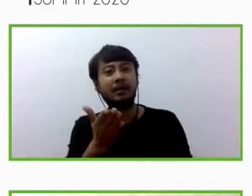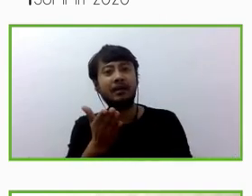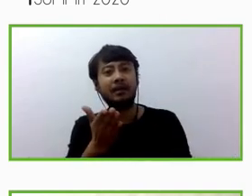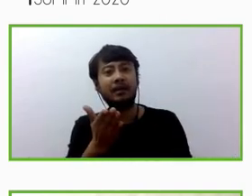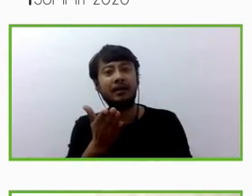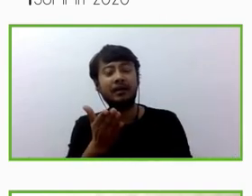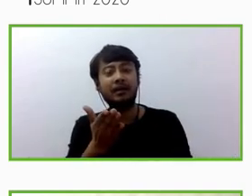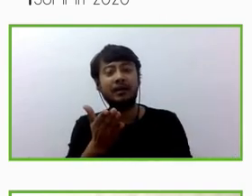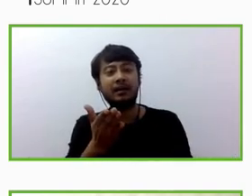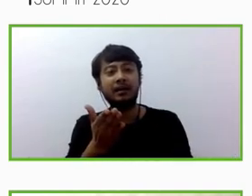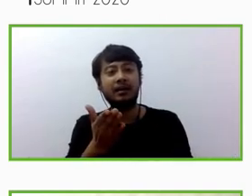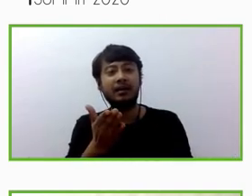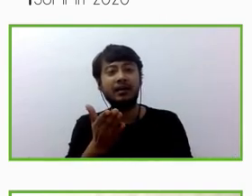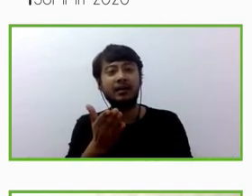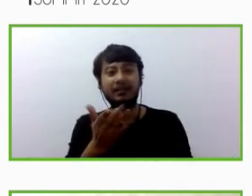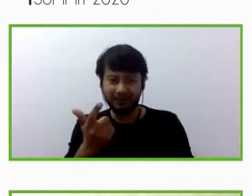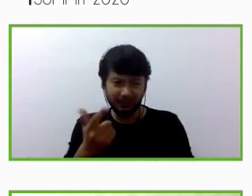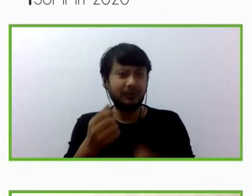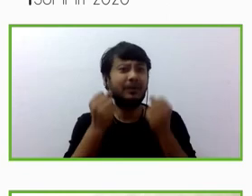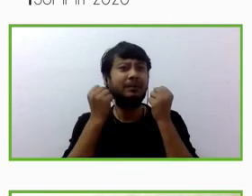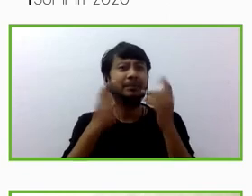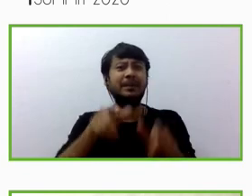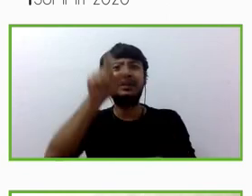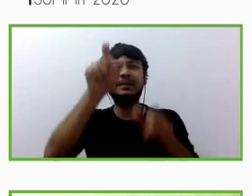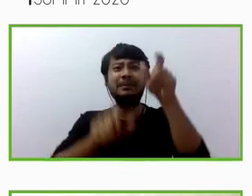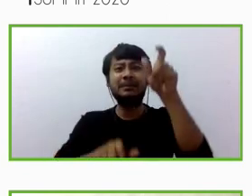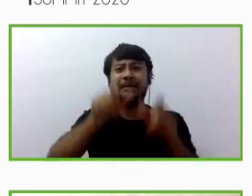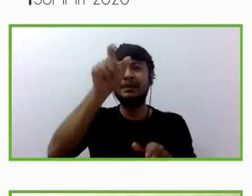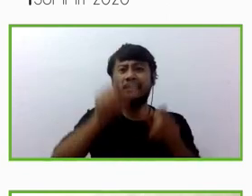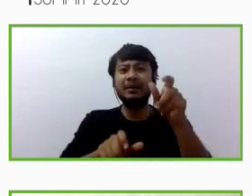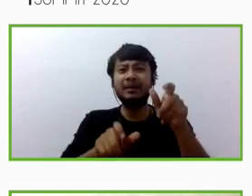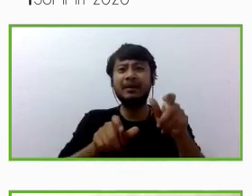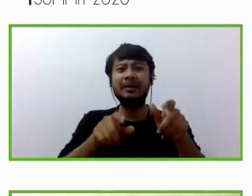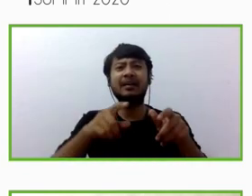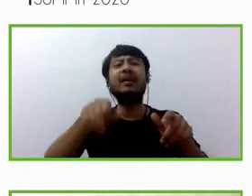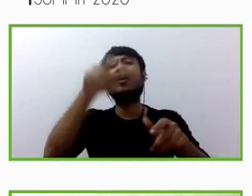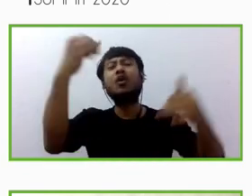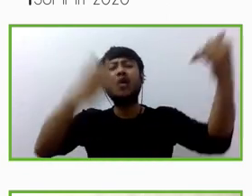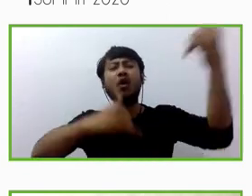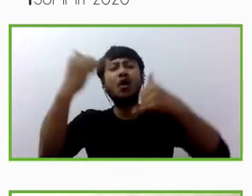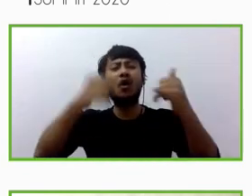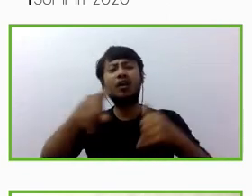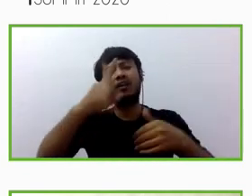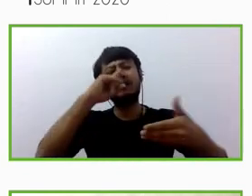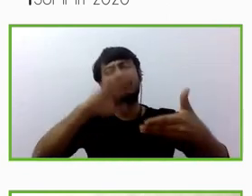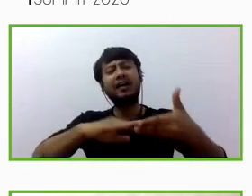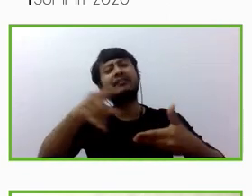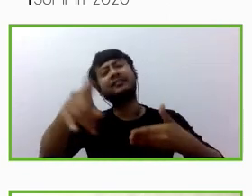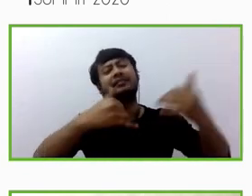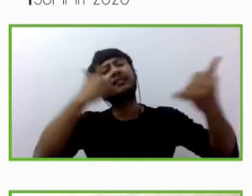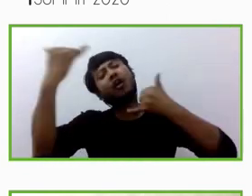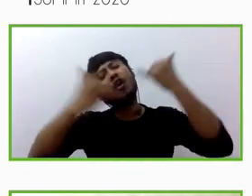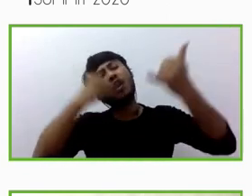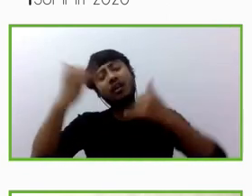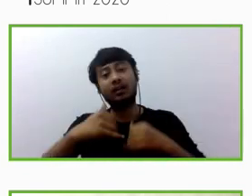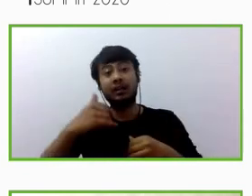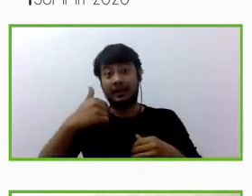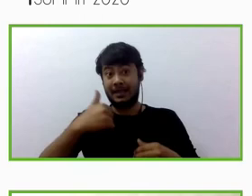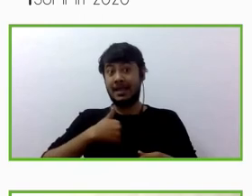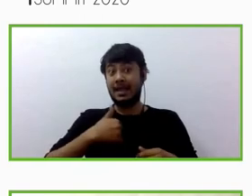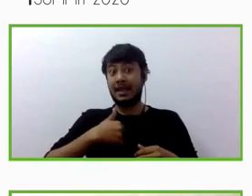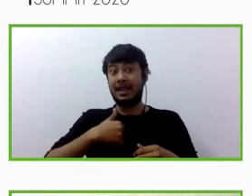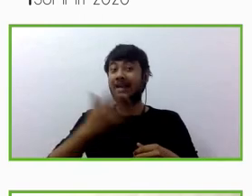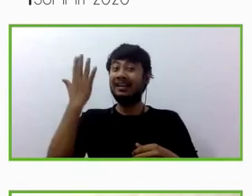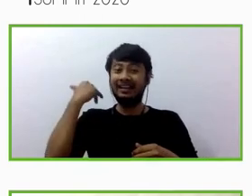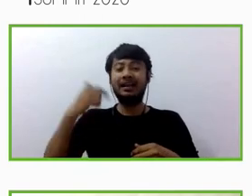to sell, you know, products and services. Now, at the time, I was the senior VP of engineering at